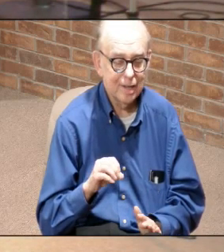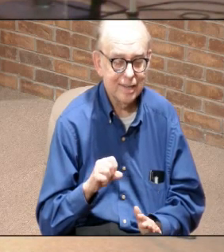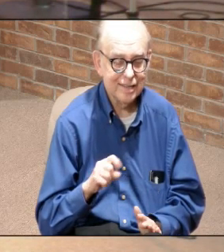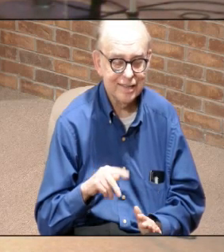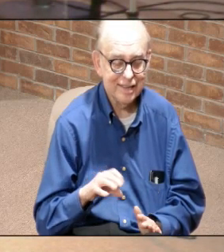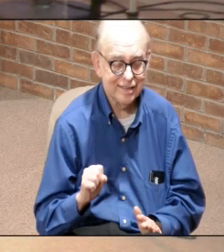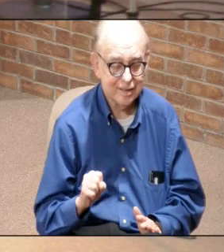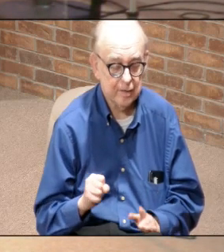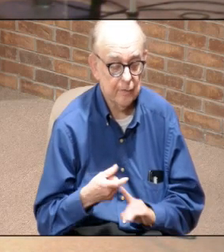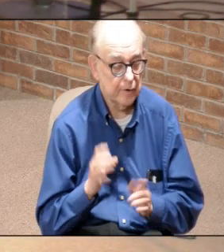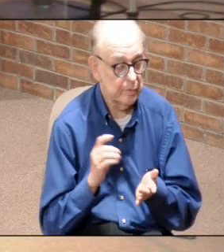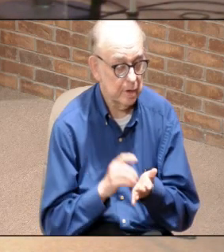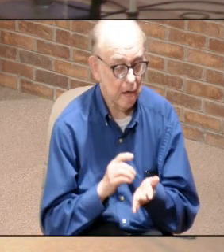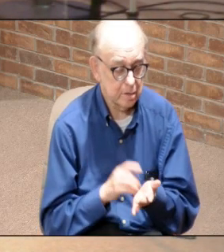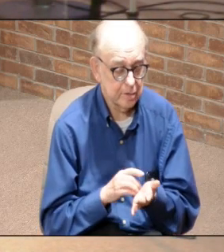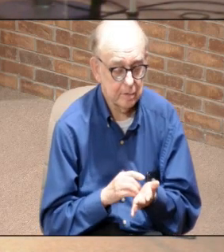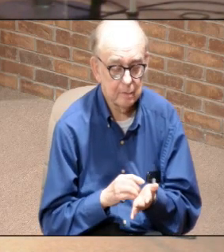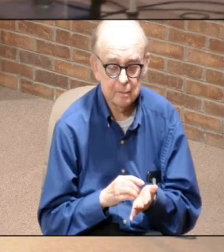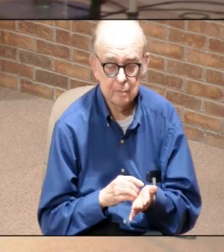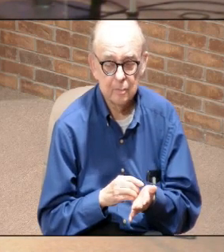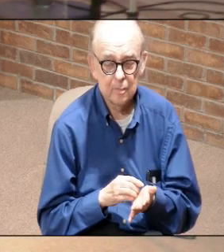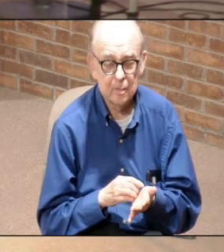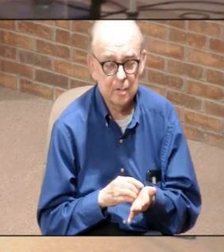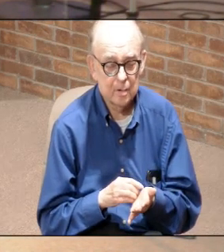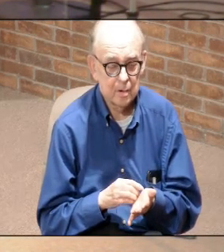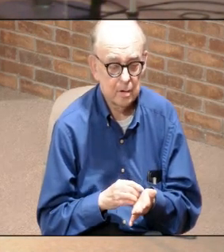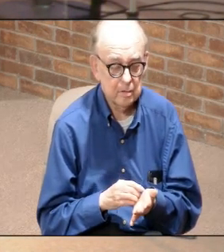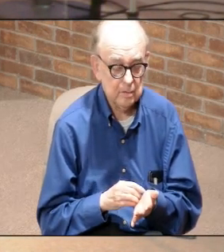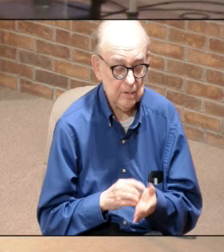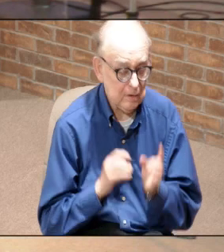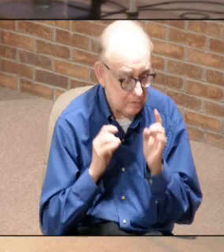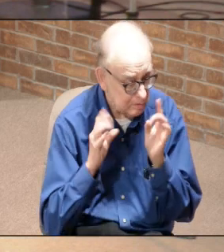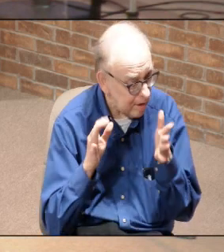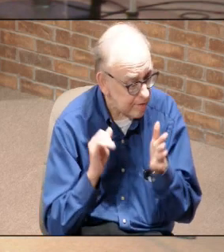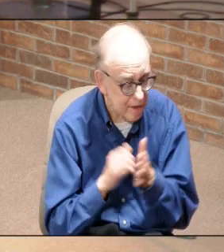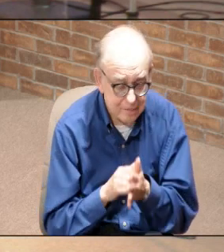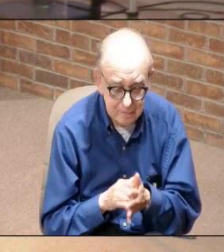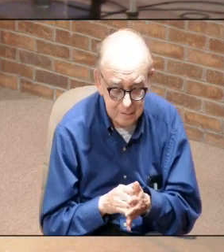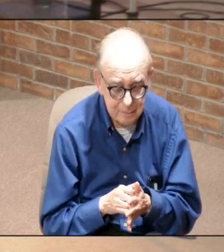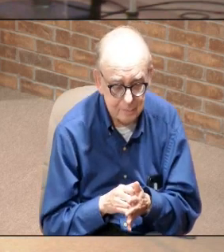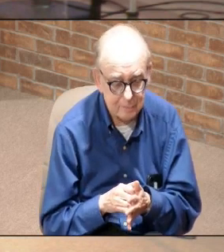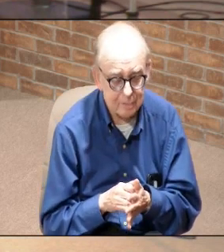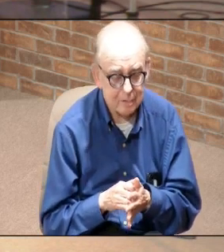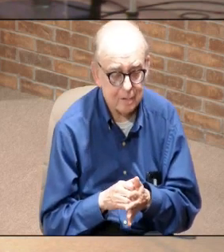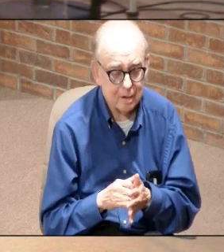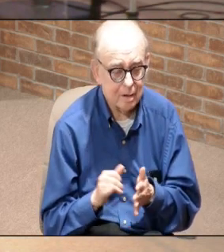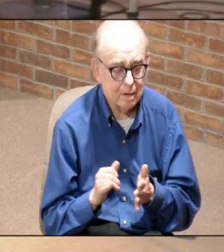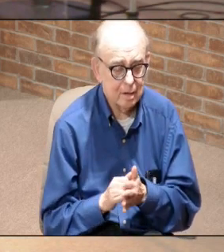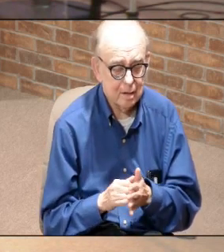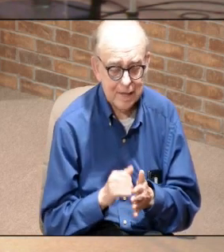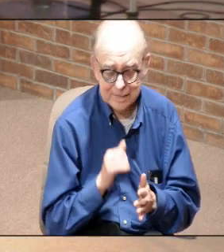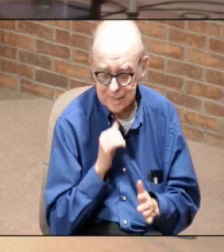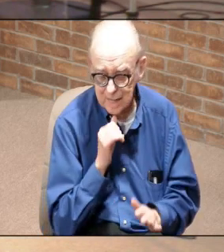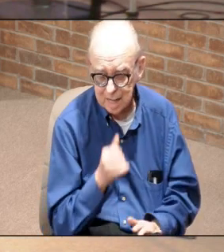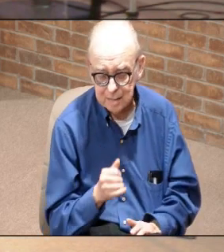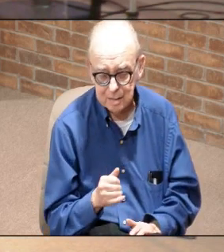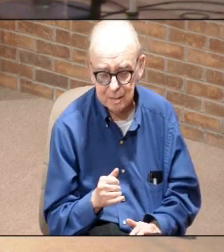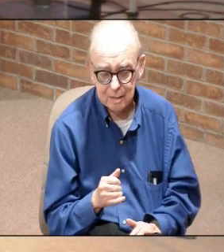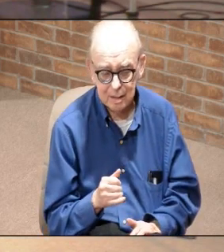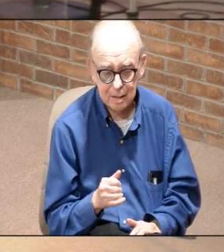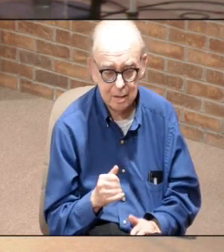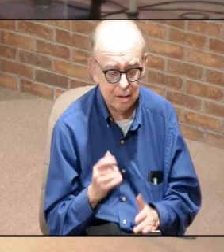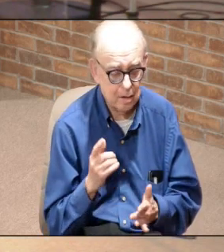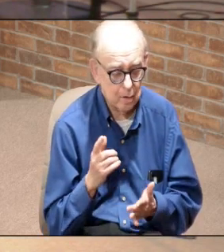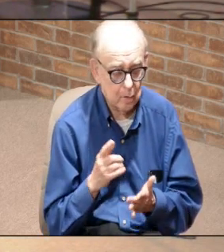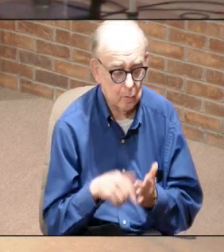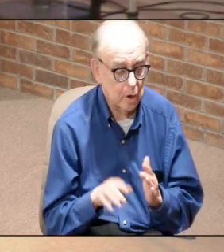You don't like it. That's not